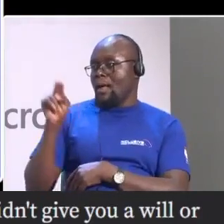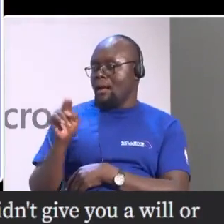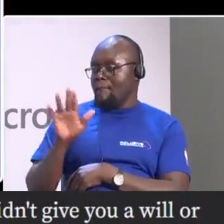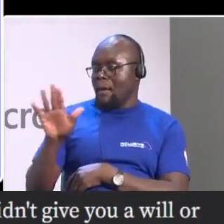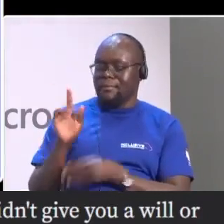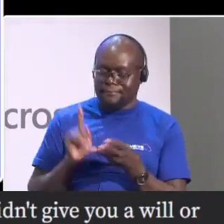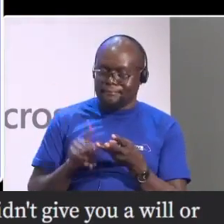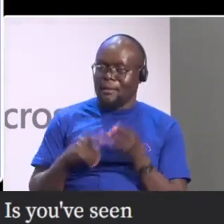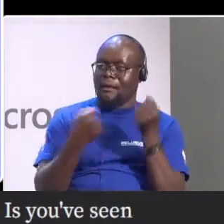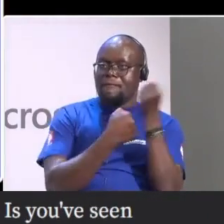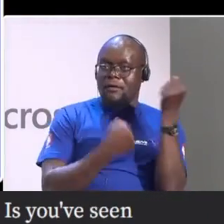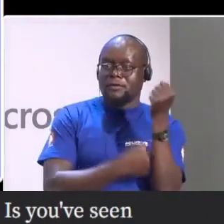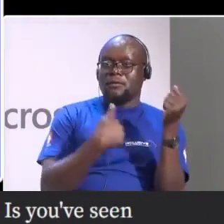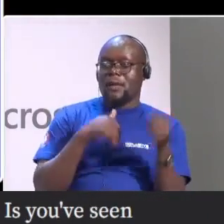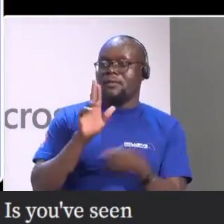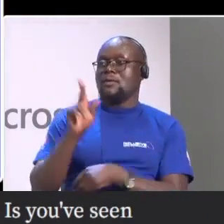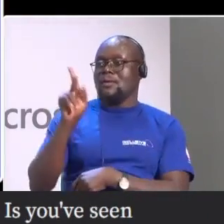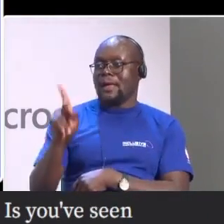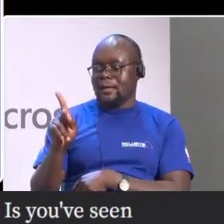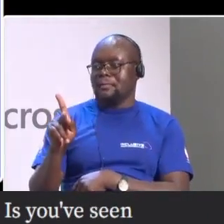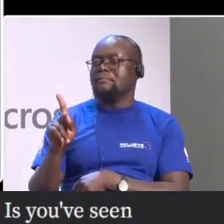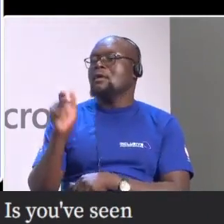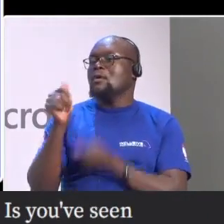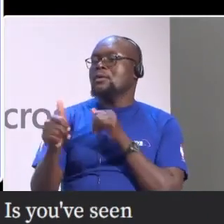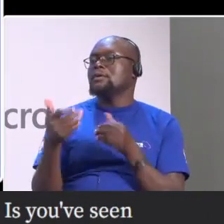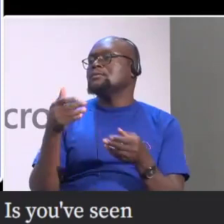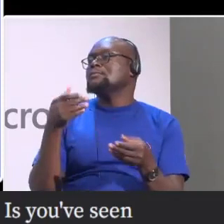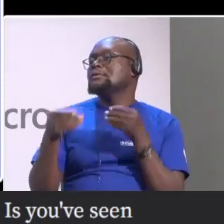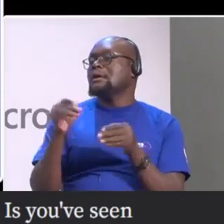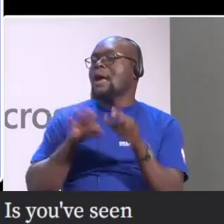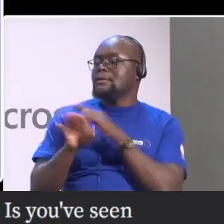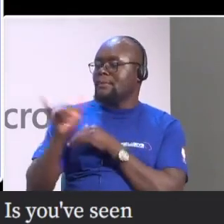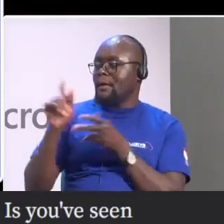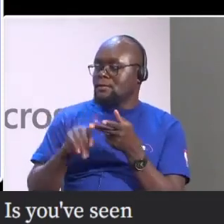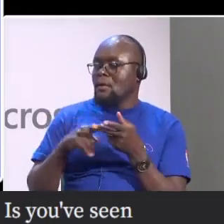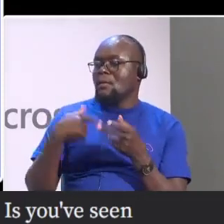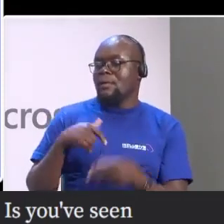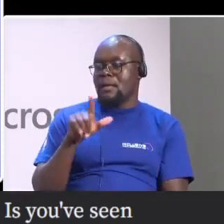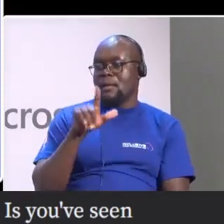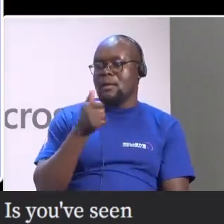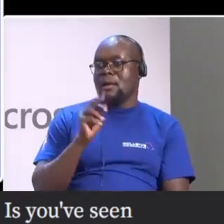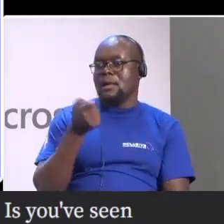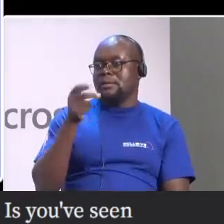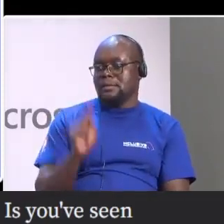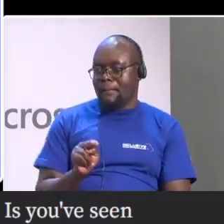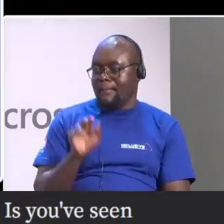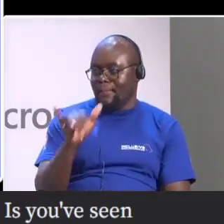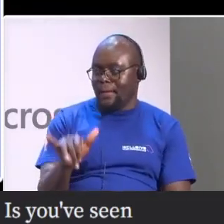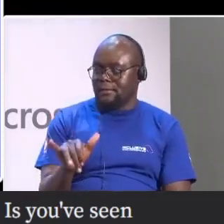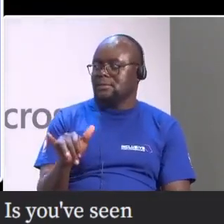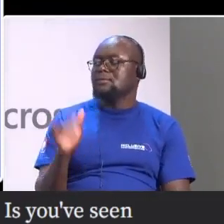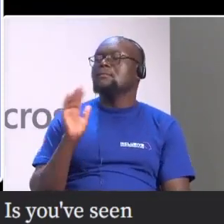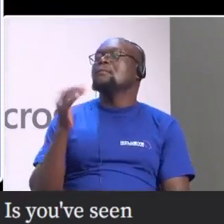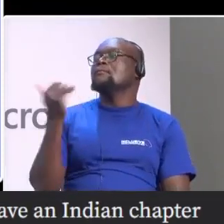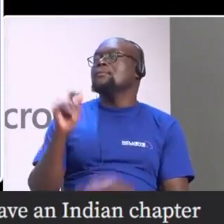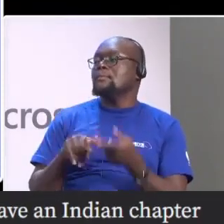Funka Foundation. We have a UK chapter, which is AbilityNet. We have the Lantum chapter that is through Hair Colors.